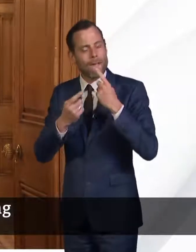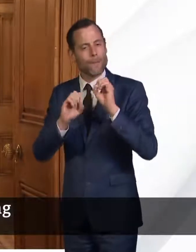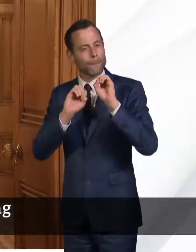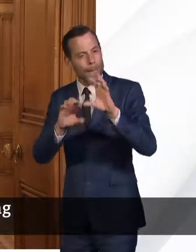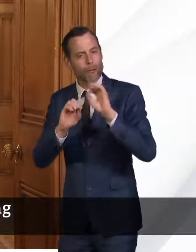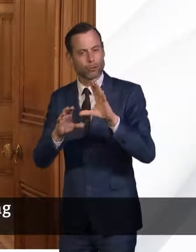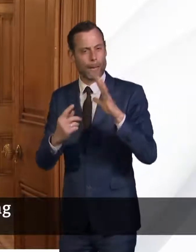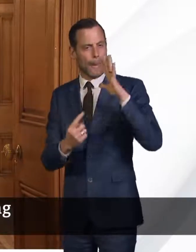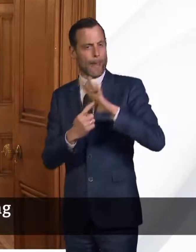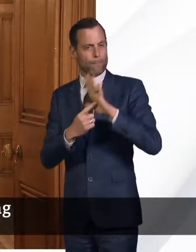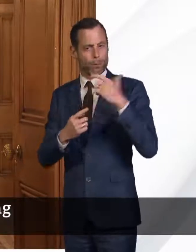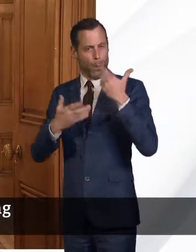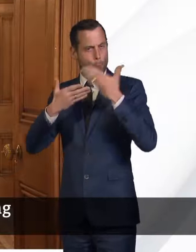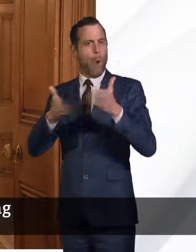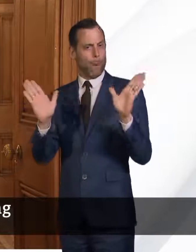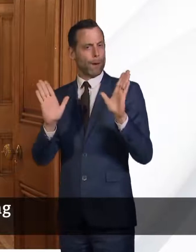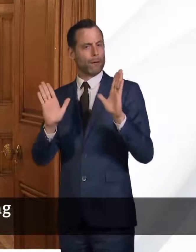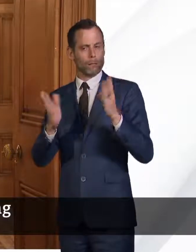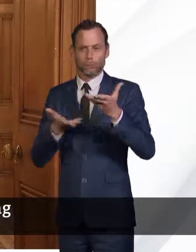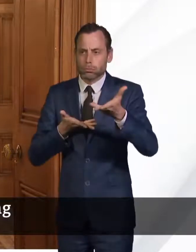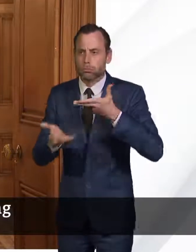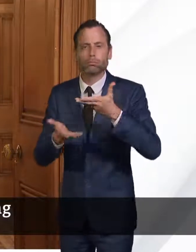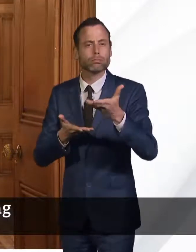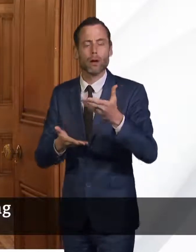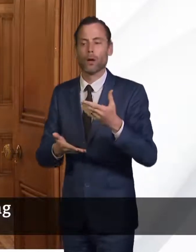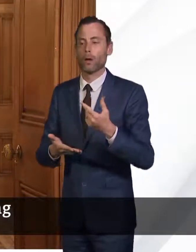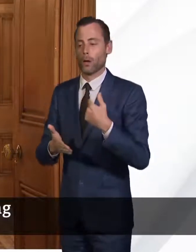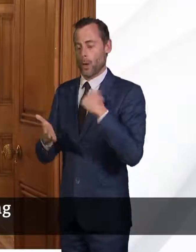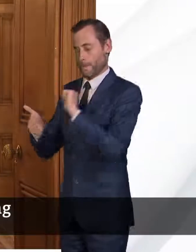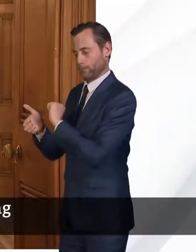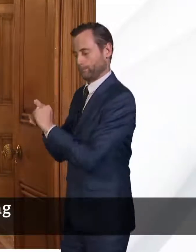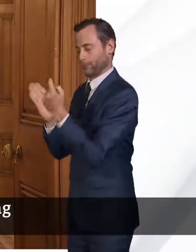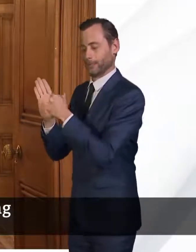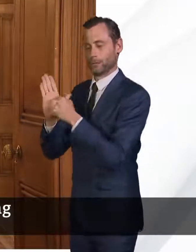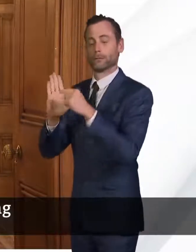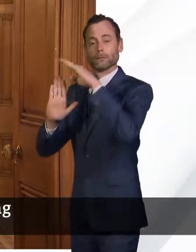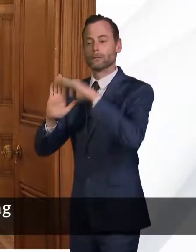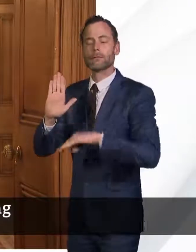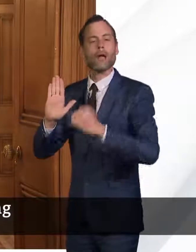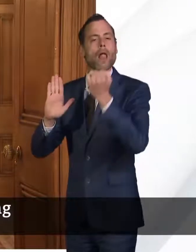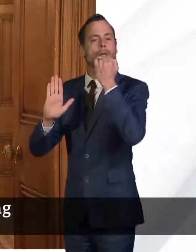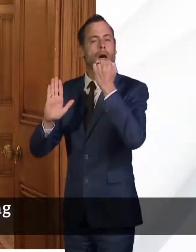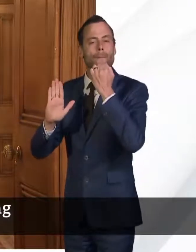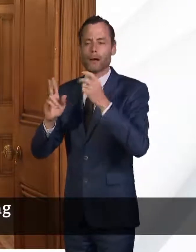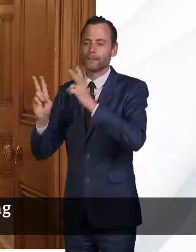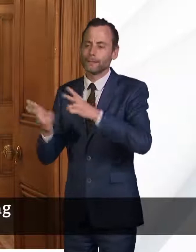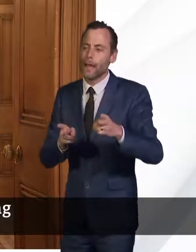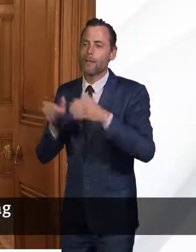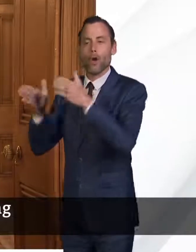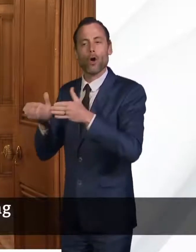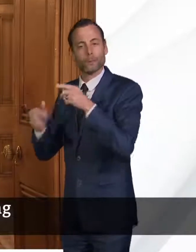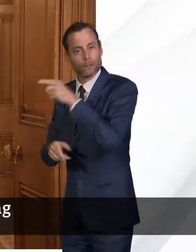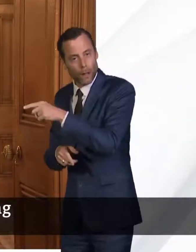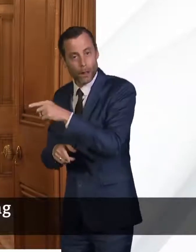tomorrow, we'll be publishing not just the number of deaths in hospital each day, but the number of deaths in